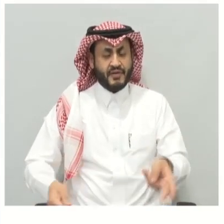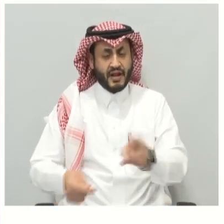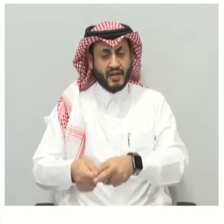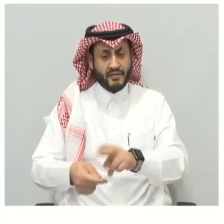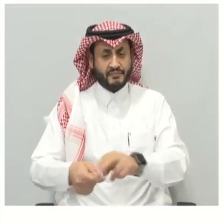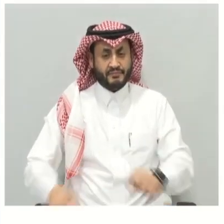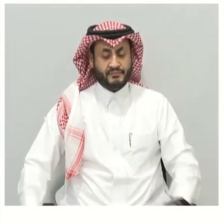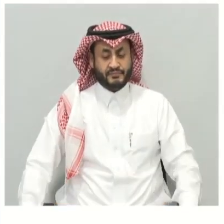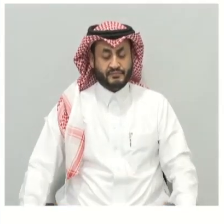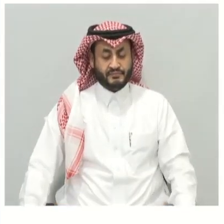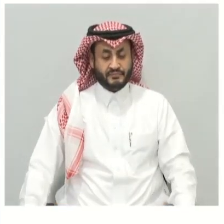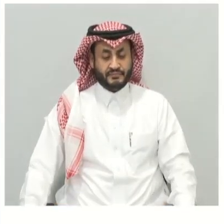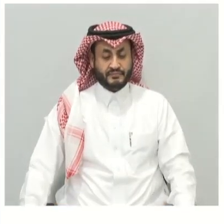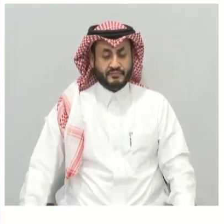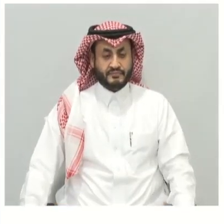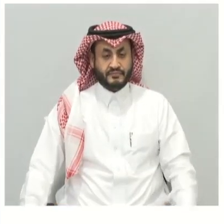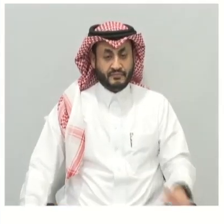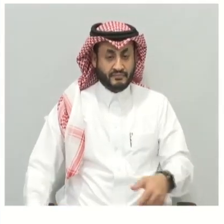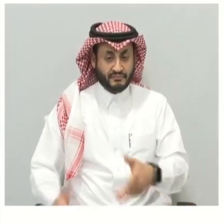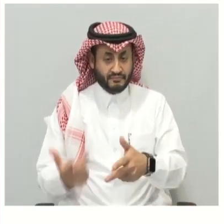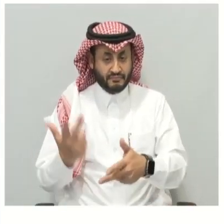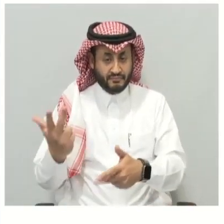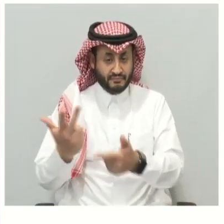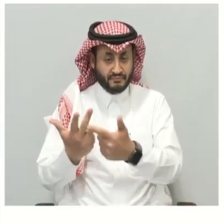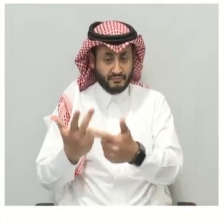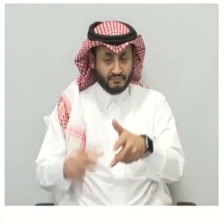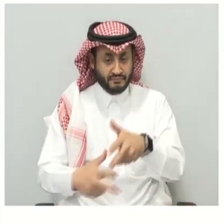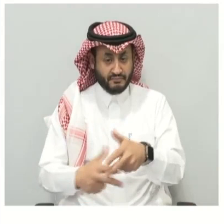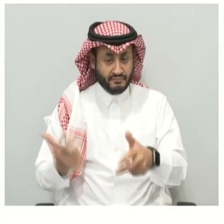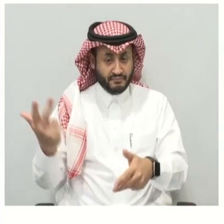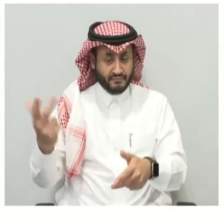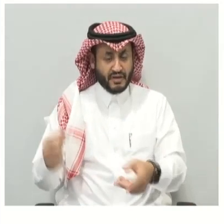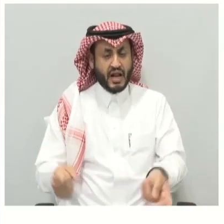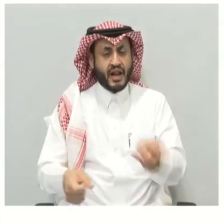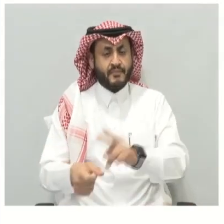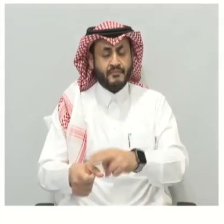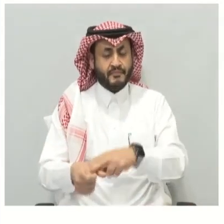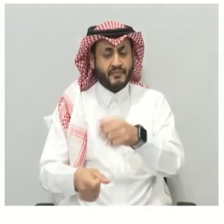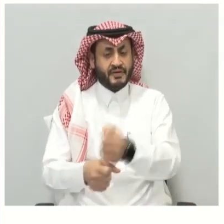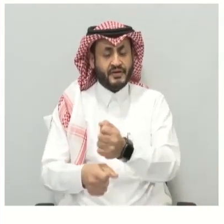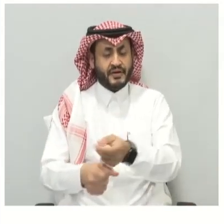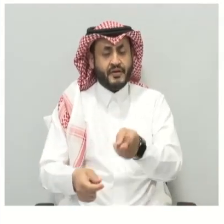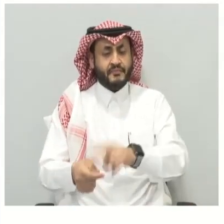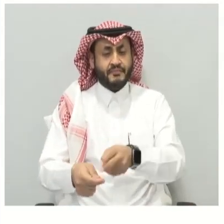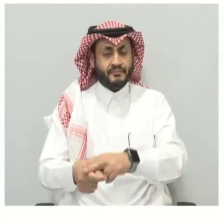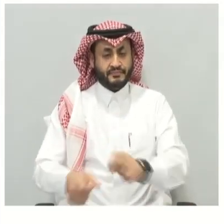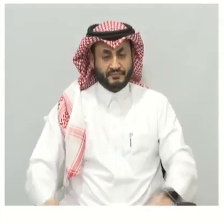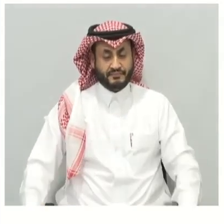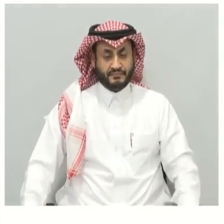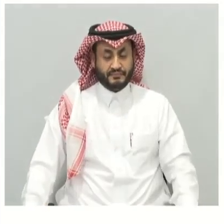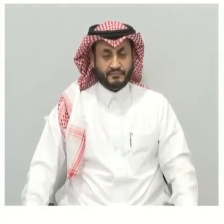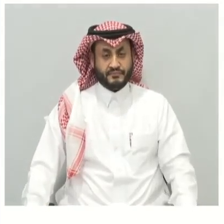really, and etc. For the third one, we're going to talk about the daily activities and routines, and